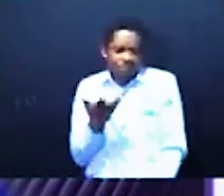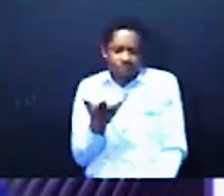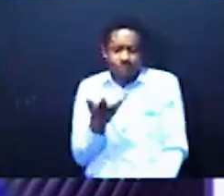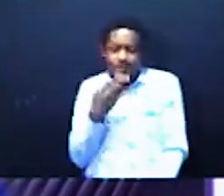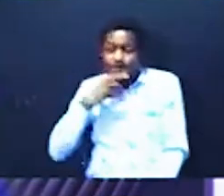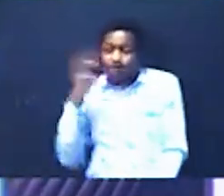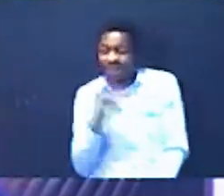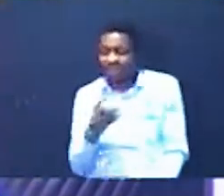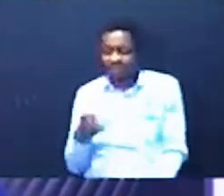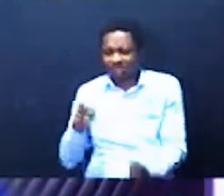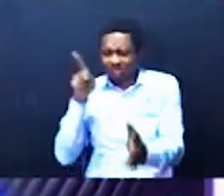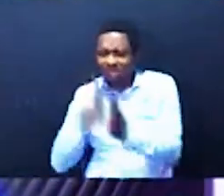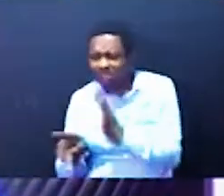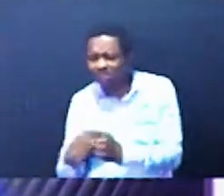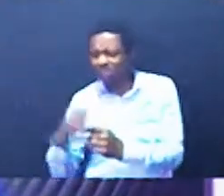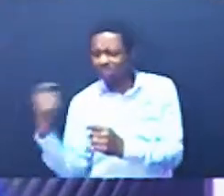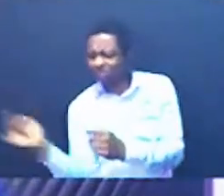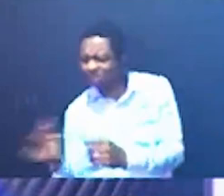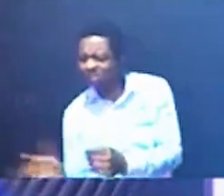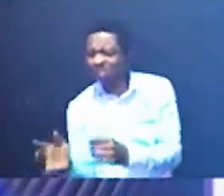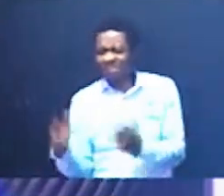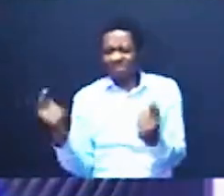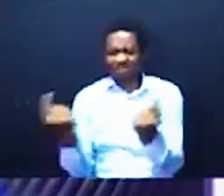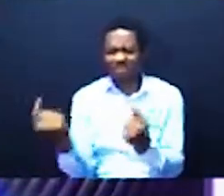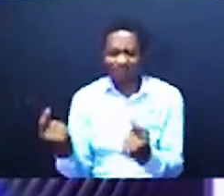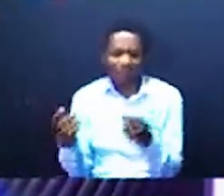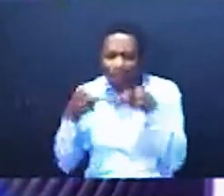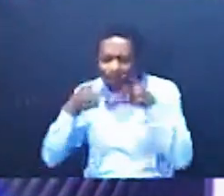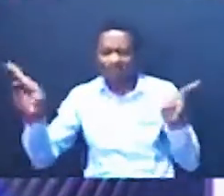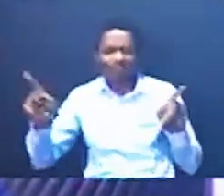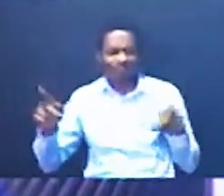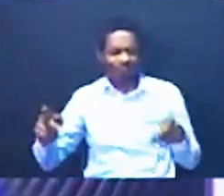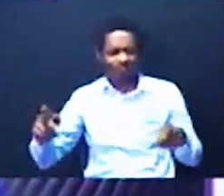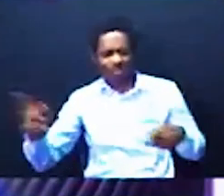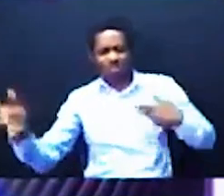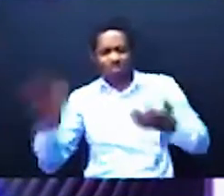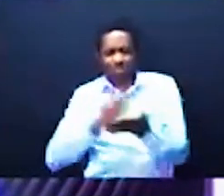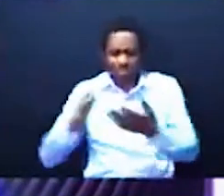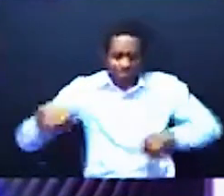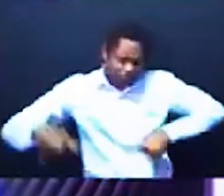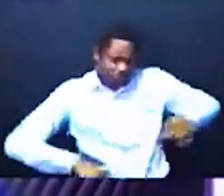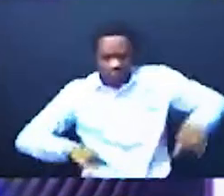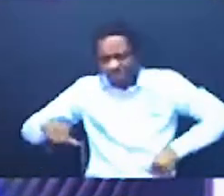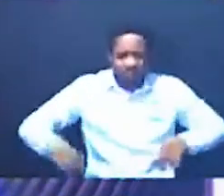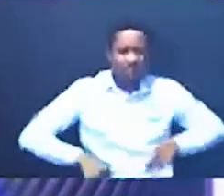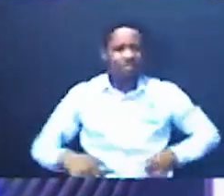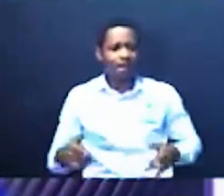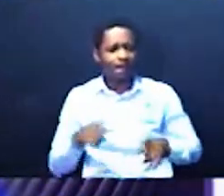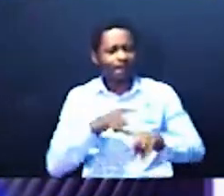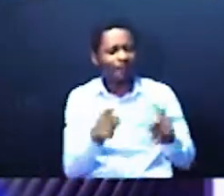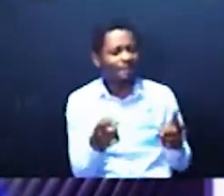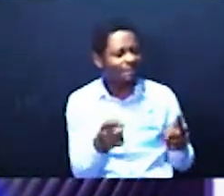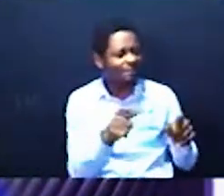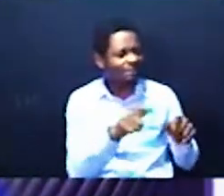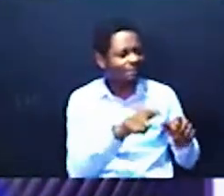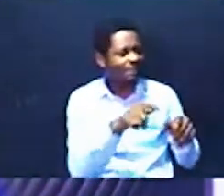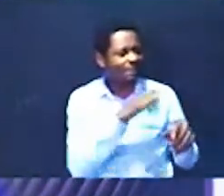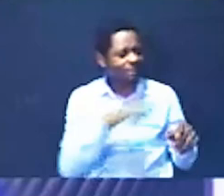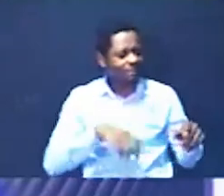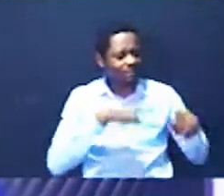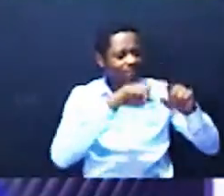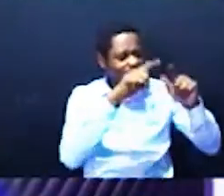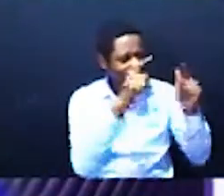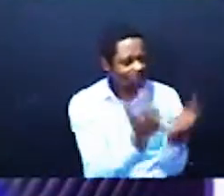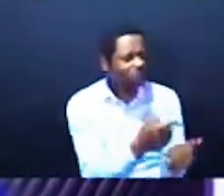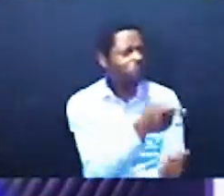sensitivity. And then they do it. Then they brag about it. Now the two on who cry.